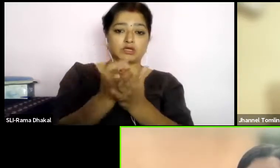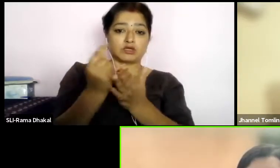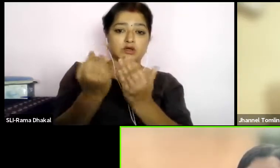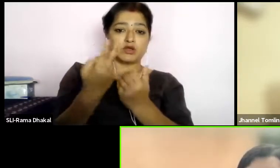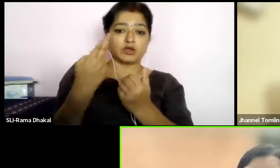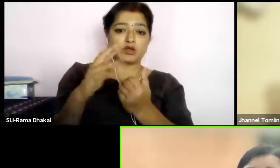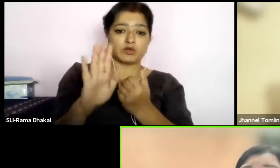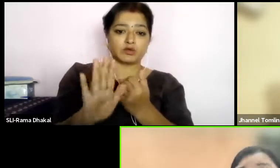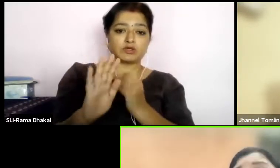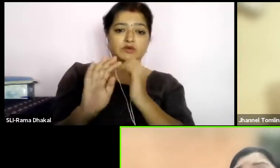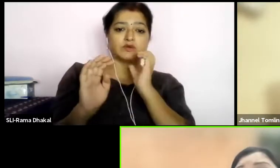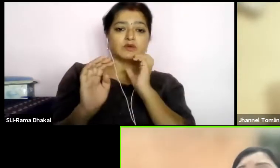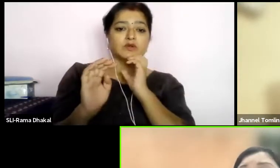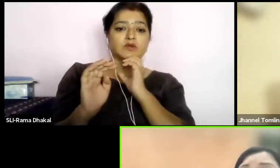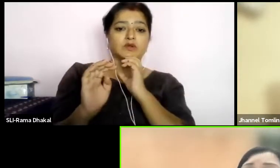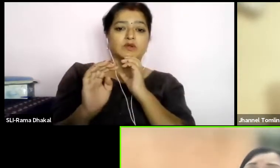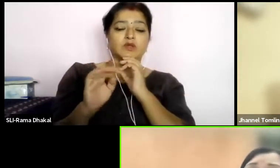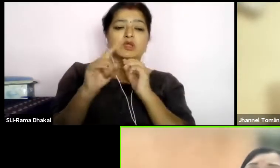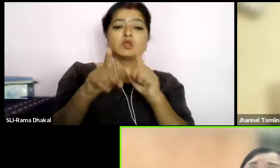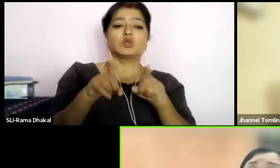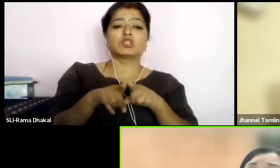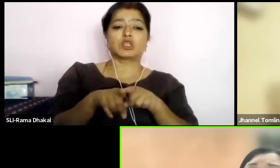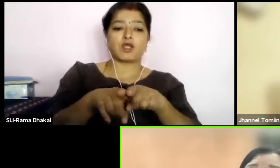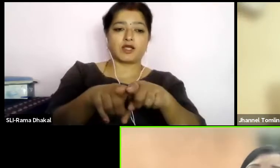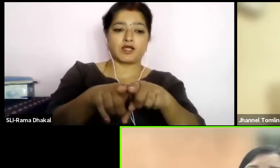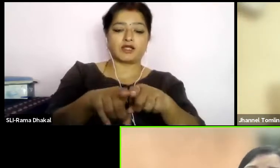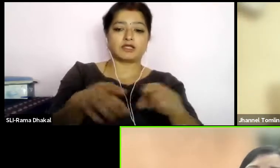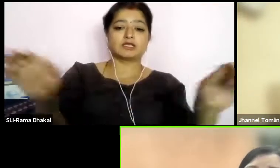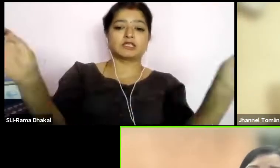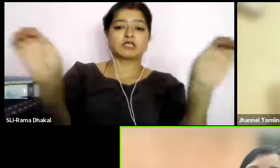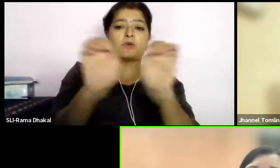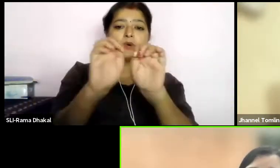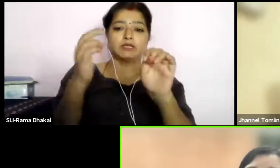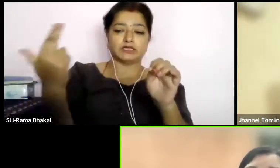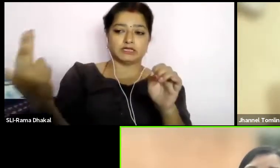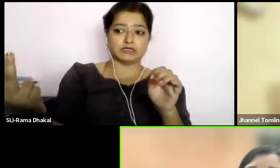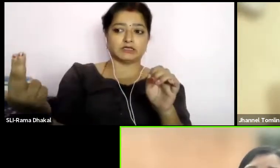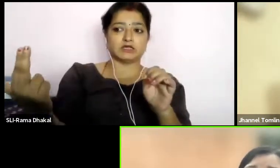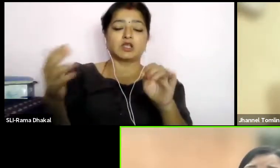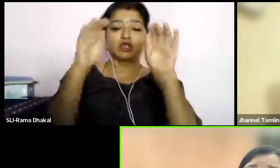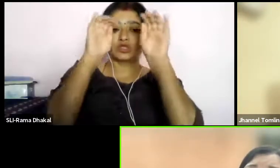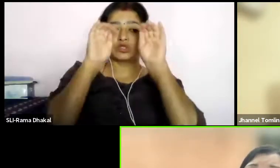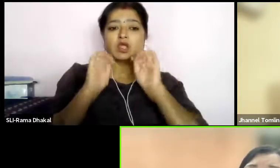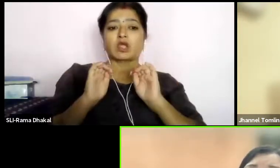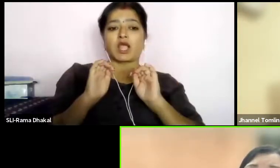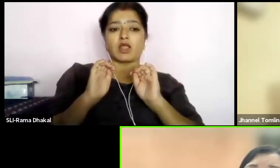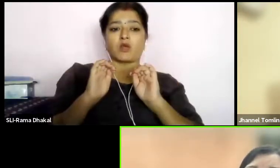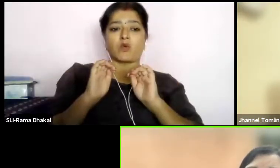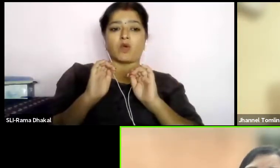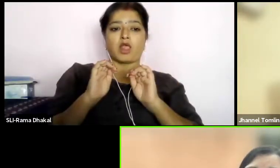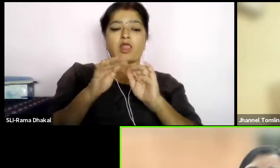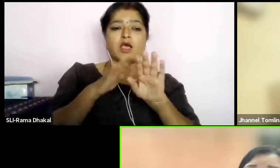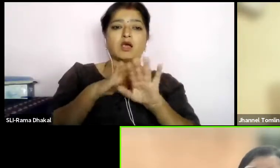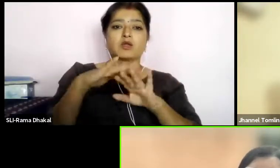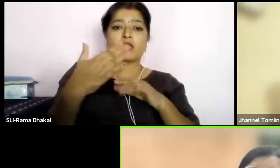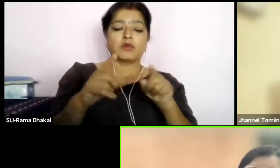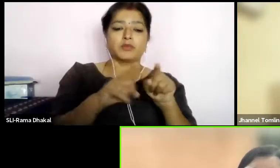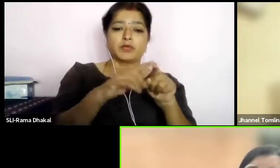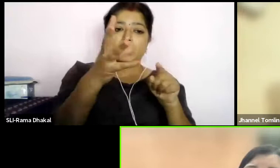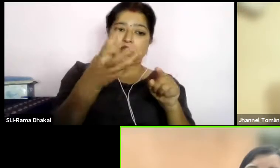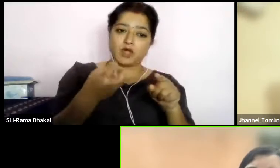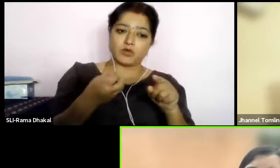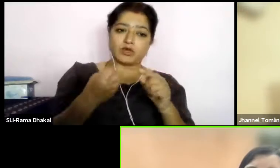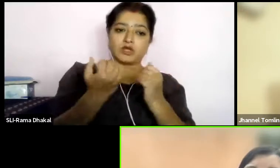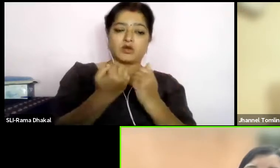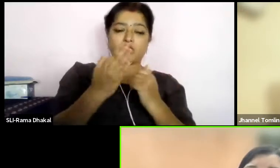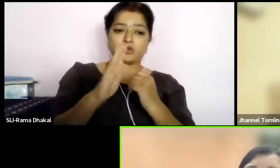the same time. But at the same time, we are also sensitizing our community, and those sensitizations at this